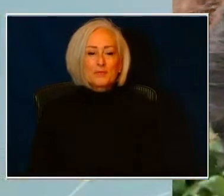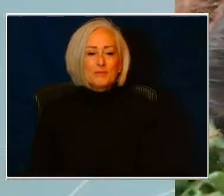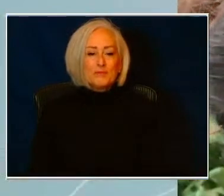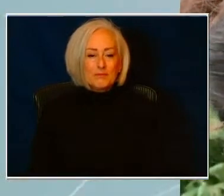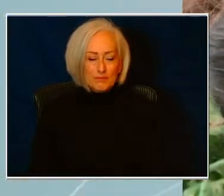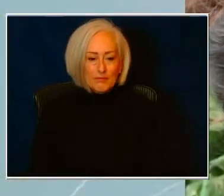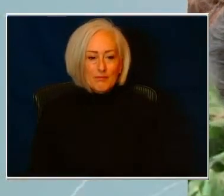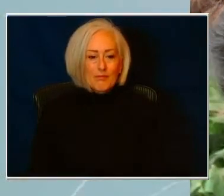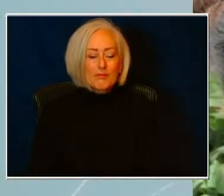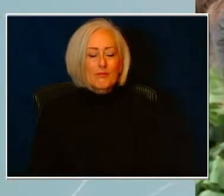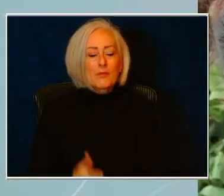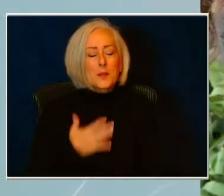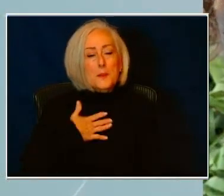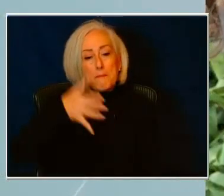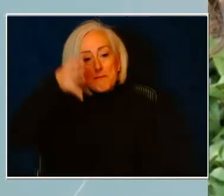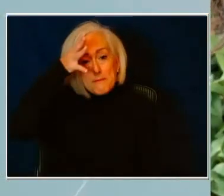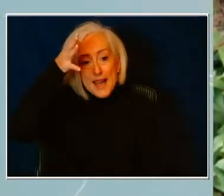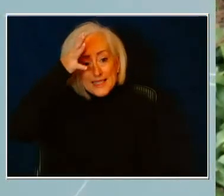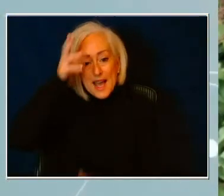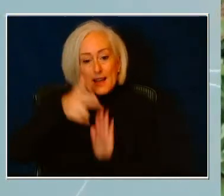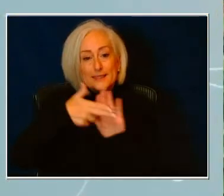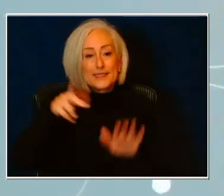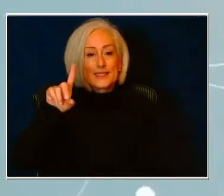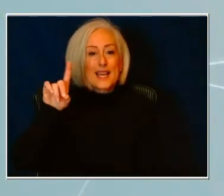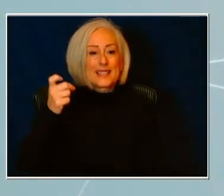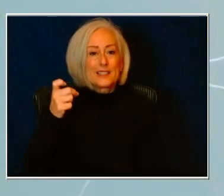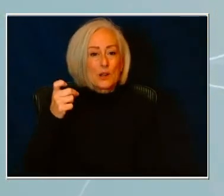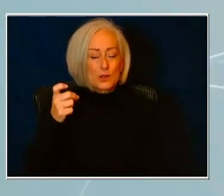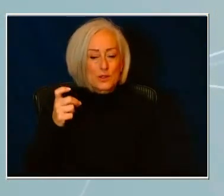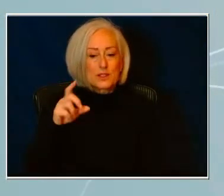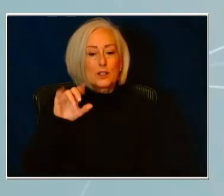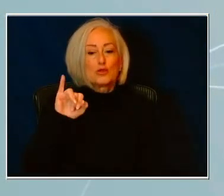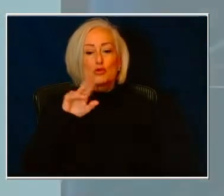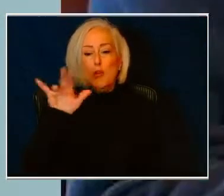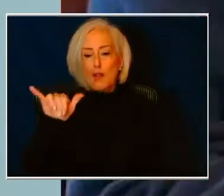was diagnosed in 2019, in July